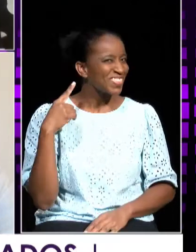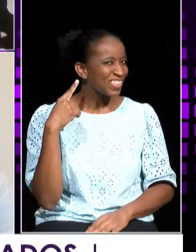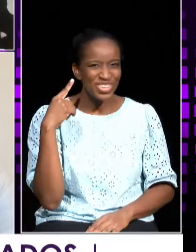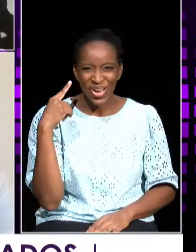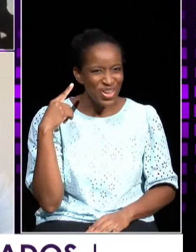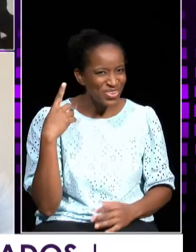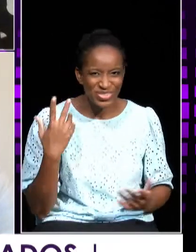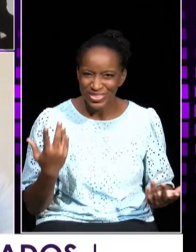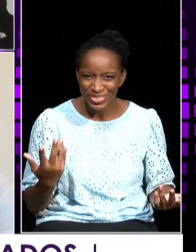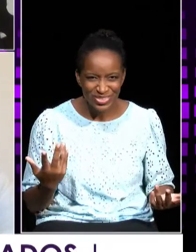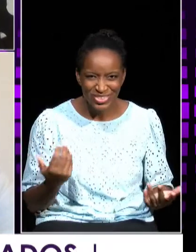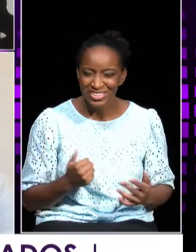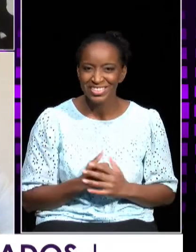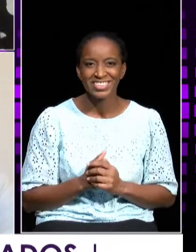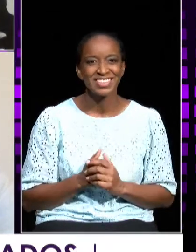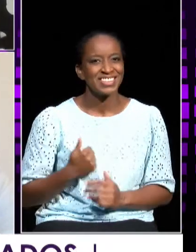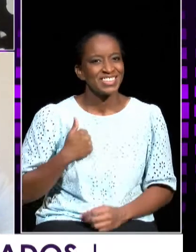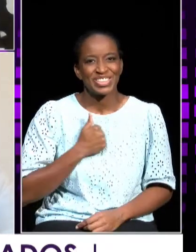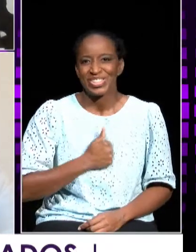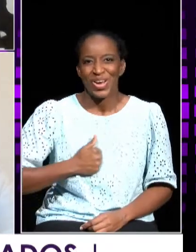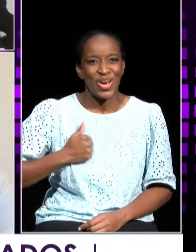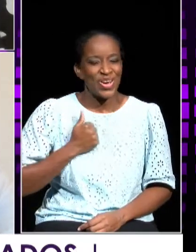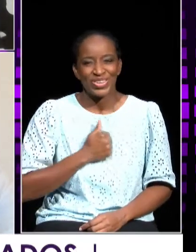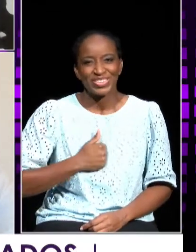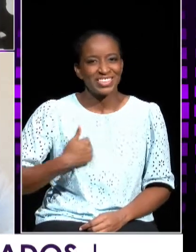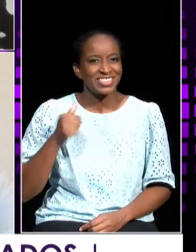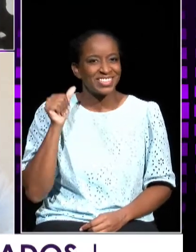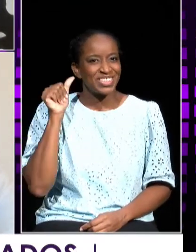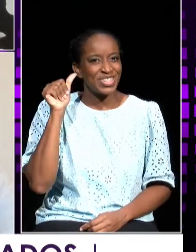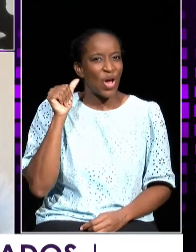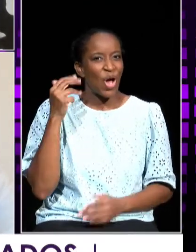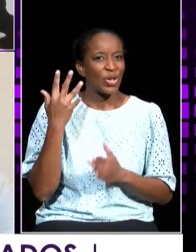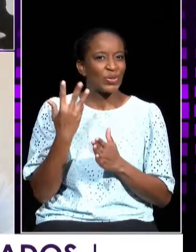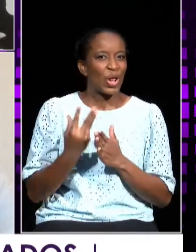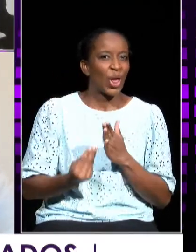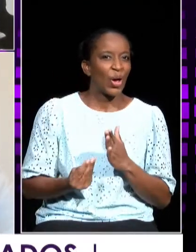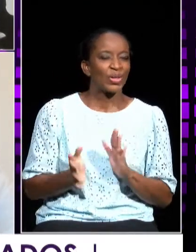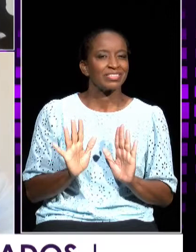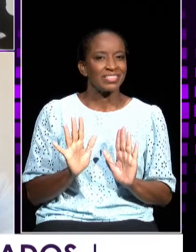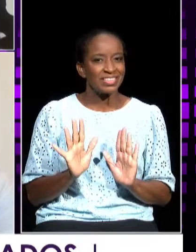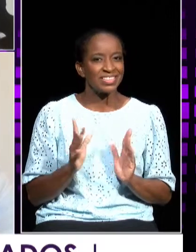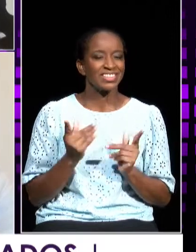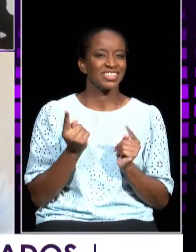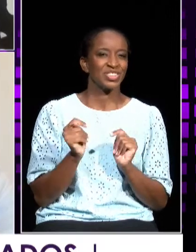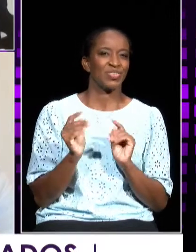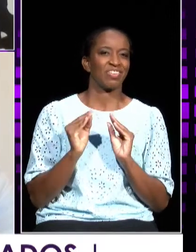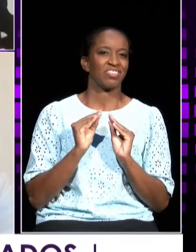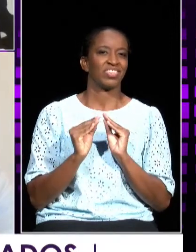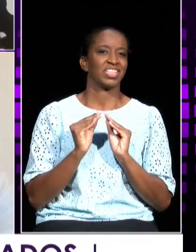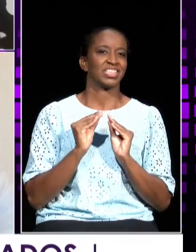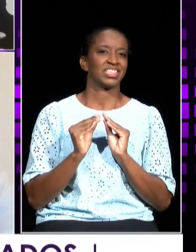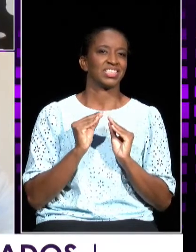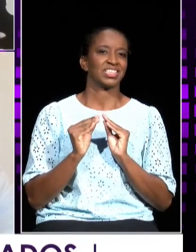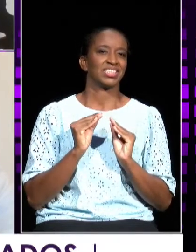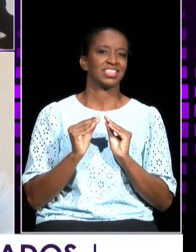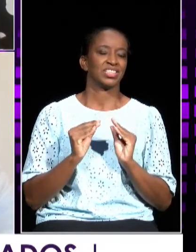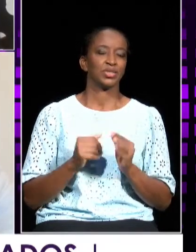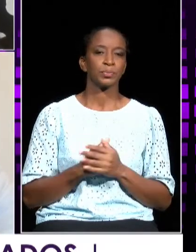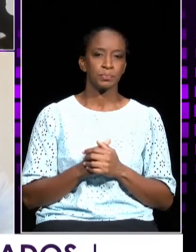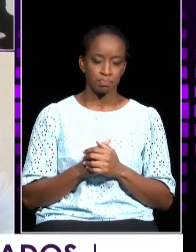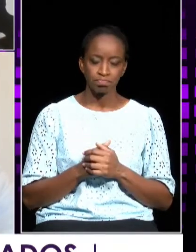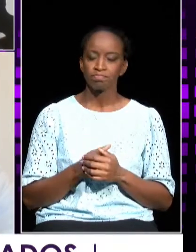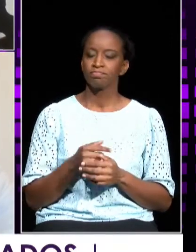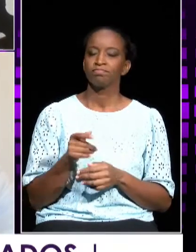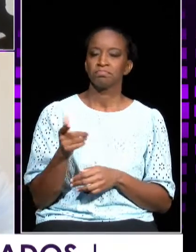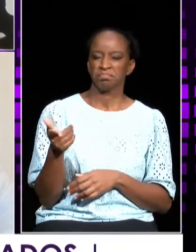Roland, it seems like we've lost your audio again. I'm going to give you a couple seconds to try to work that out. Shem, one of the